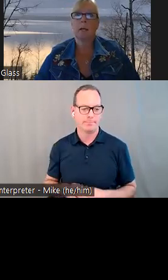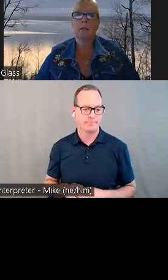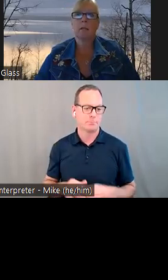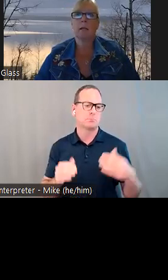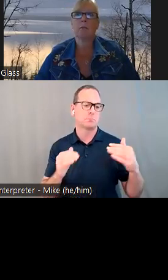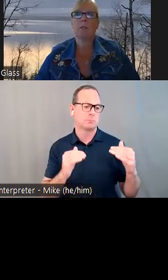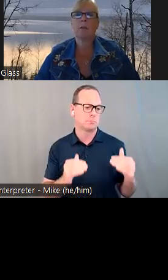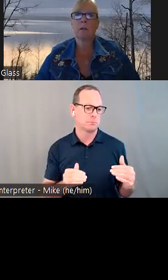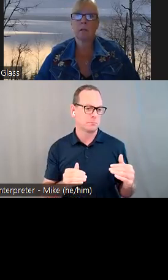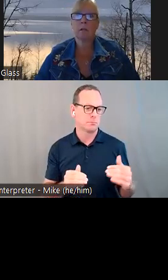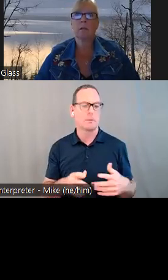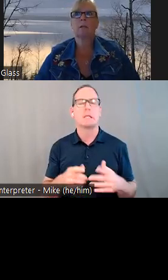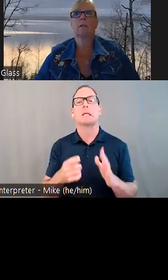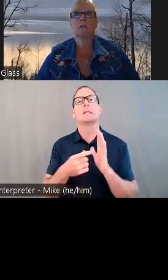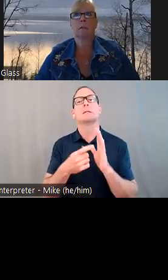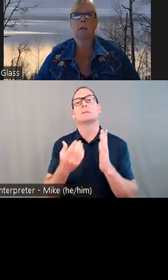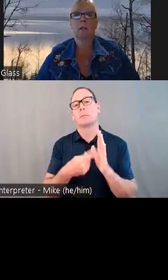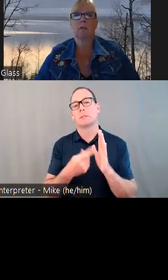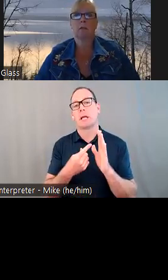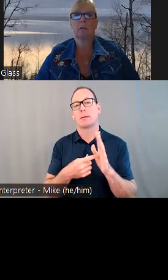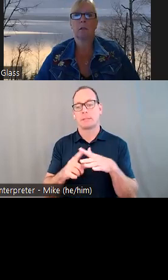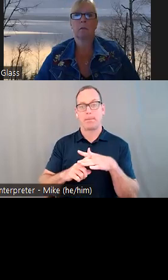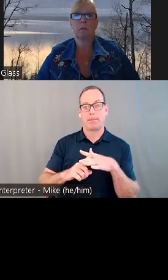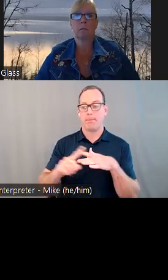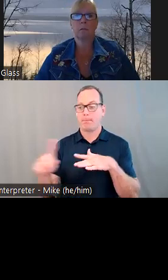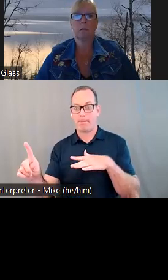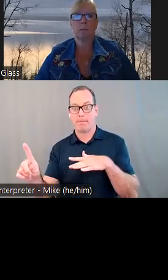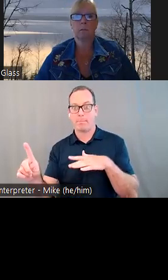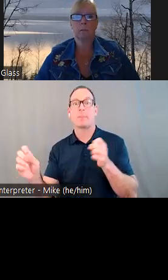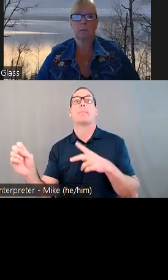who has exited and returned since the beginning of the fiscal year.